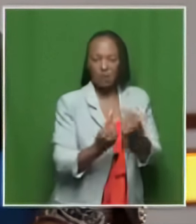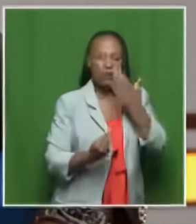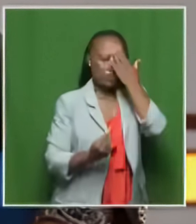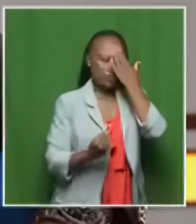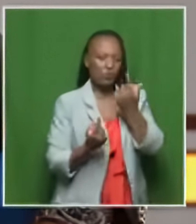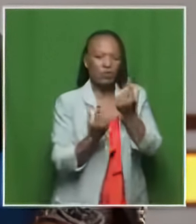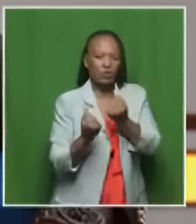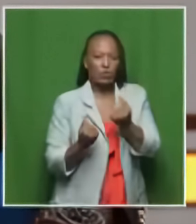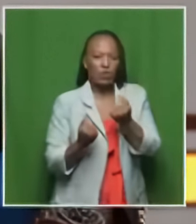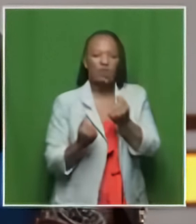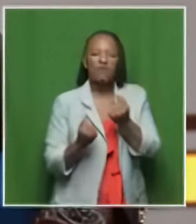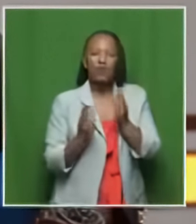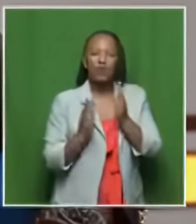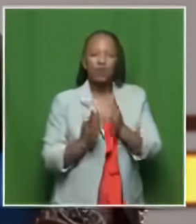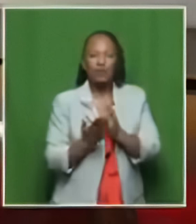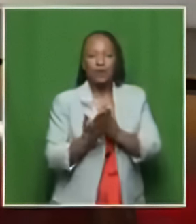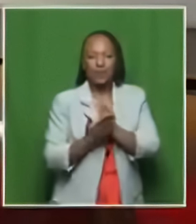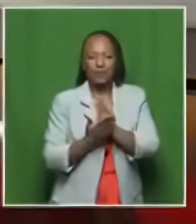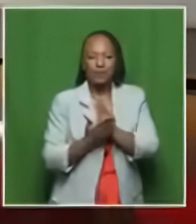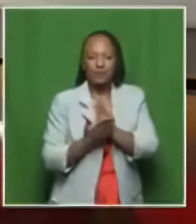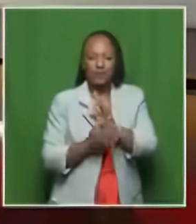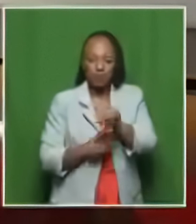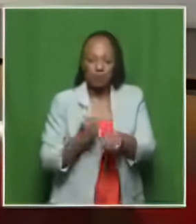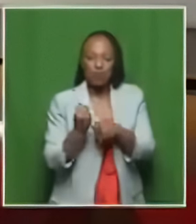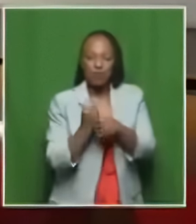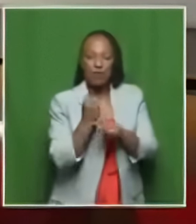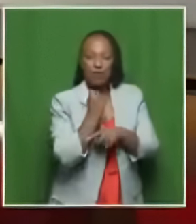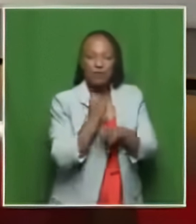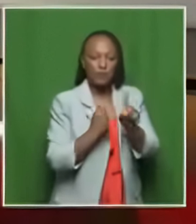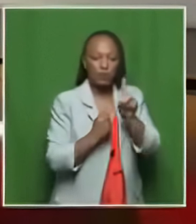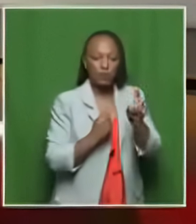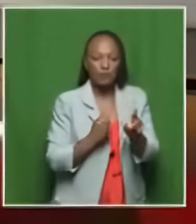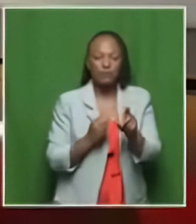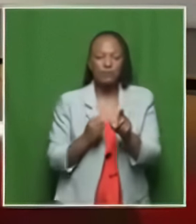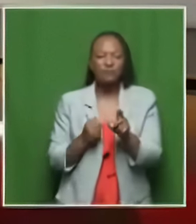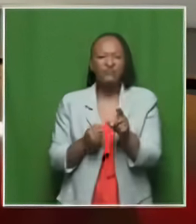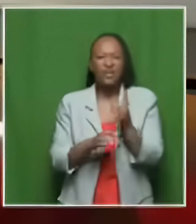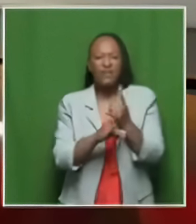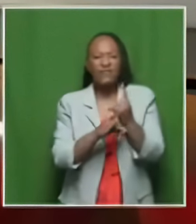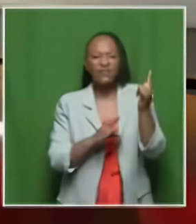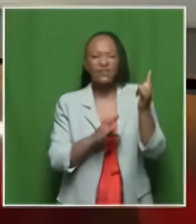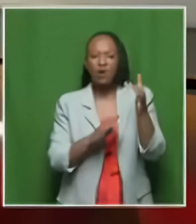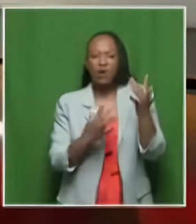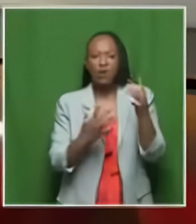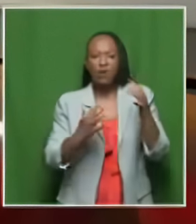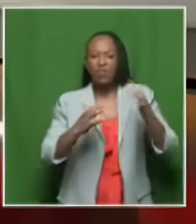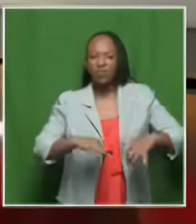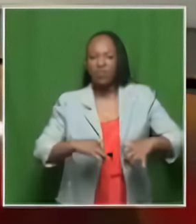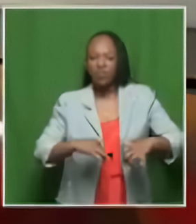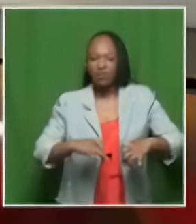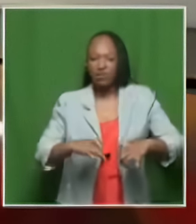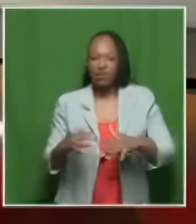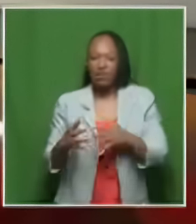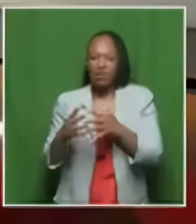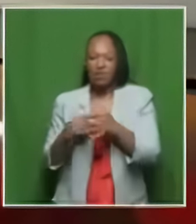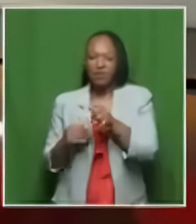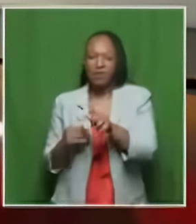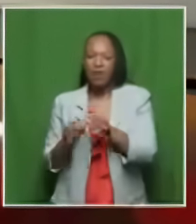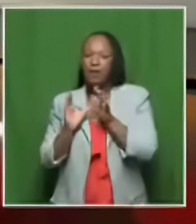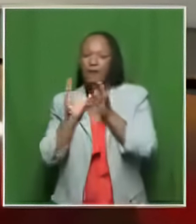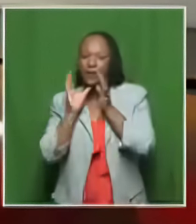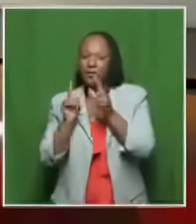and respect human rights. We're out of time. Final question, victory or death, 2026? Yes. Can anyone other than